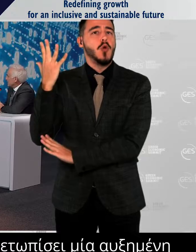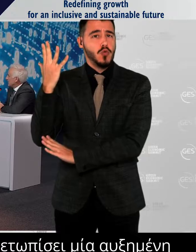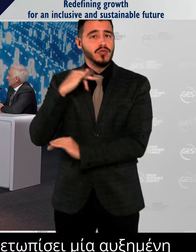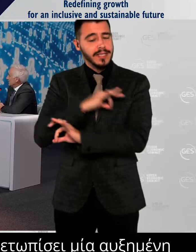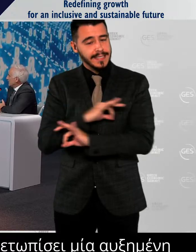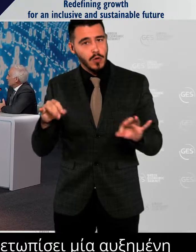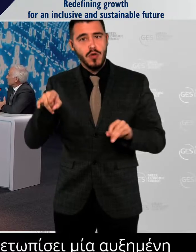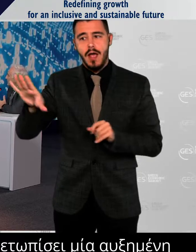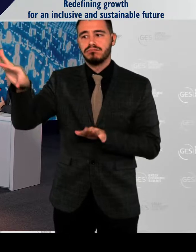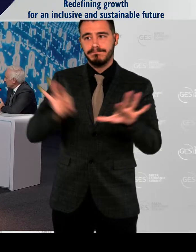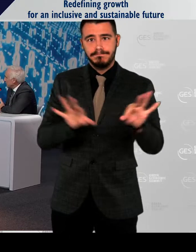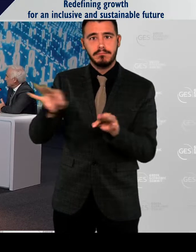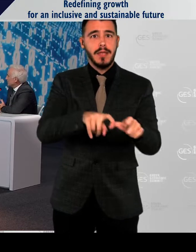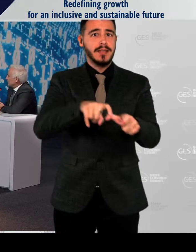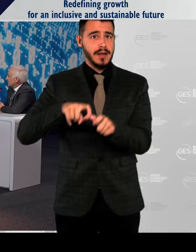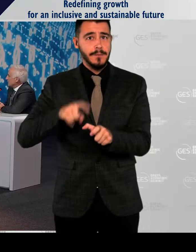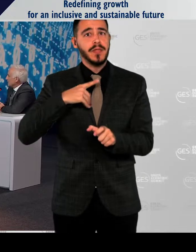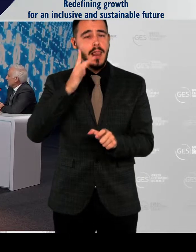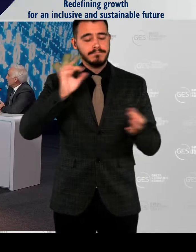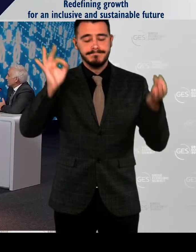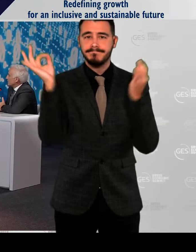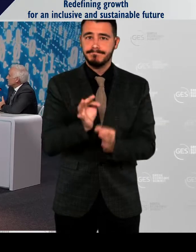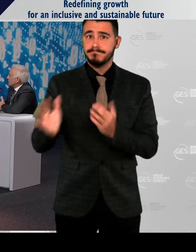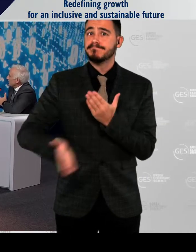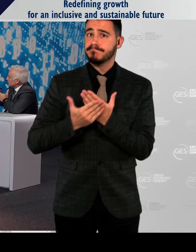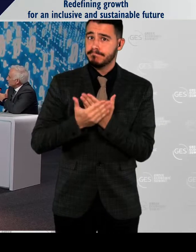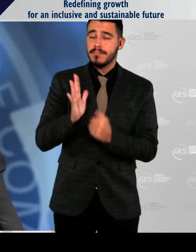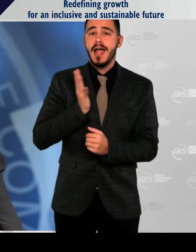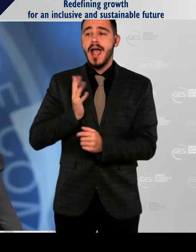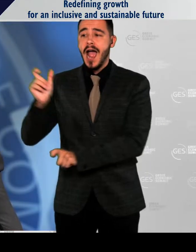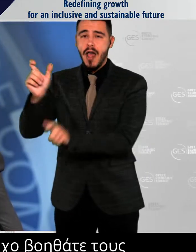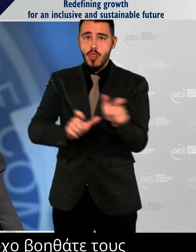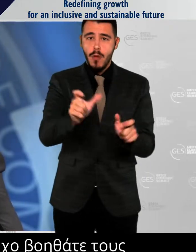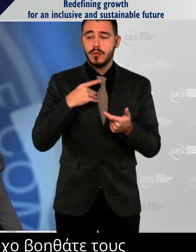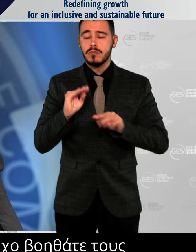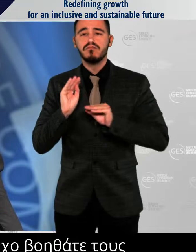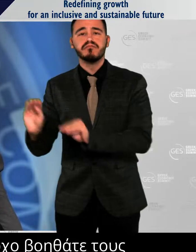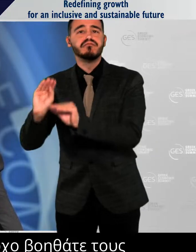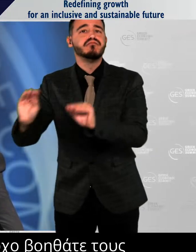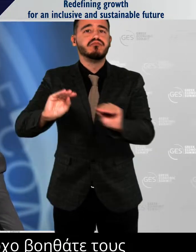fantastic by reskilling people, and I guess it helps also your